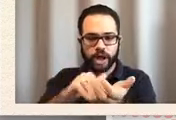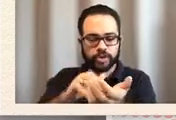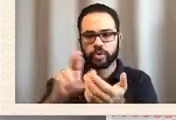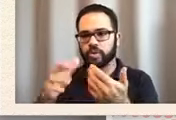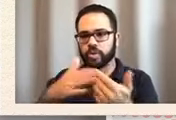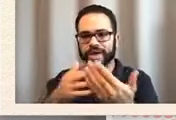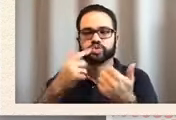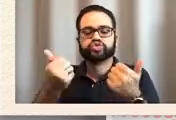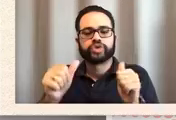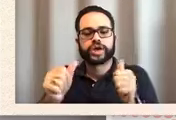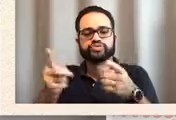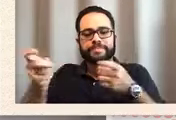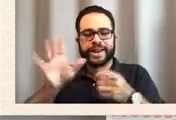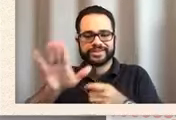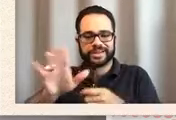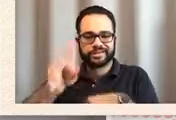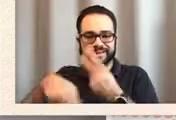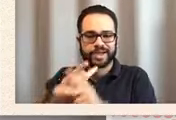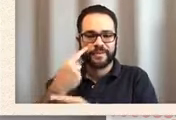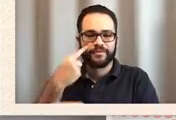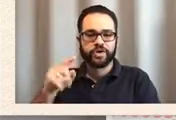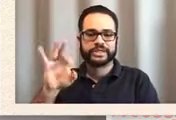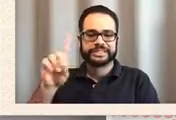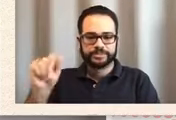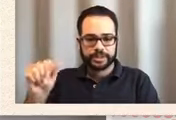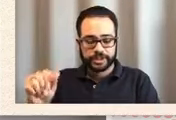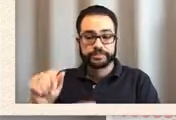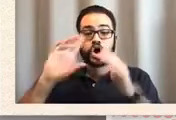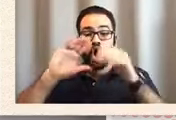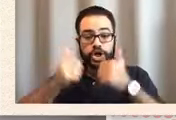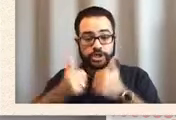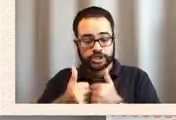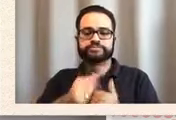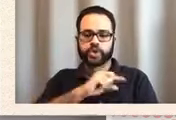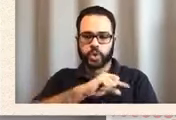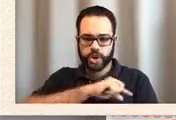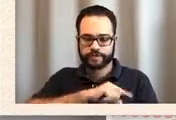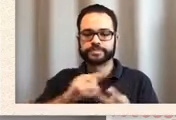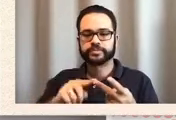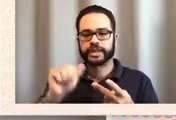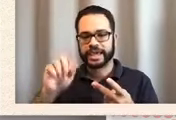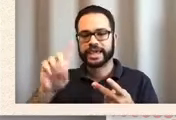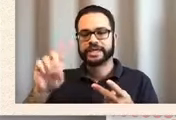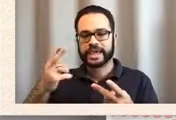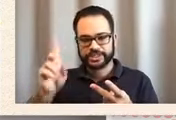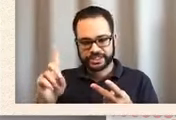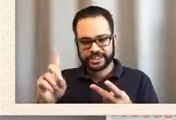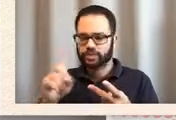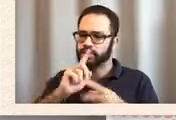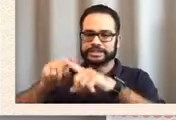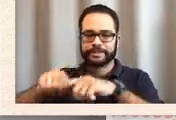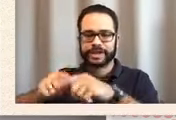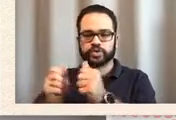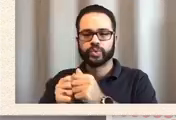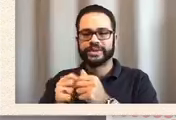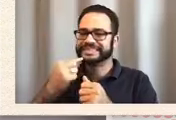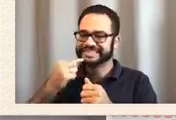of disability. So autism, that's a qualifier. ADHD, I would say it depends on just the severity of the